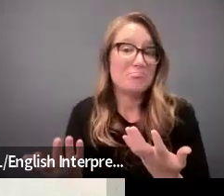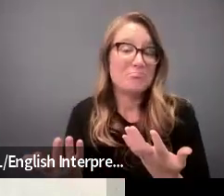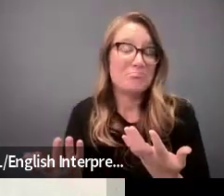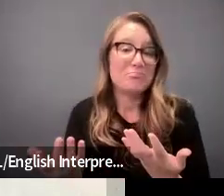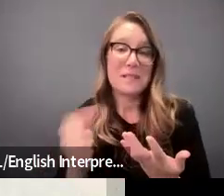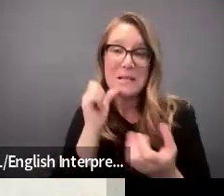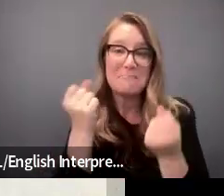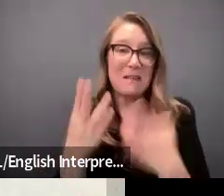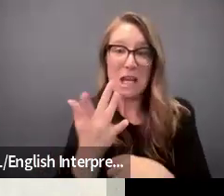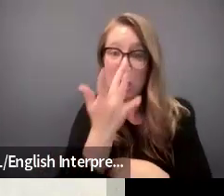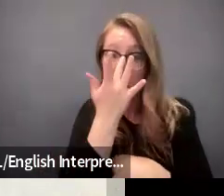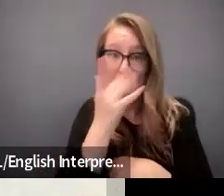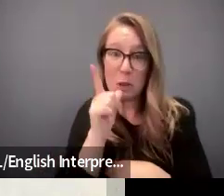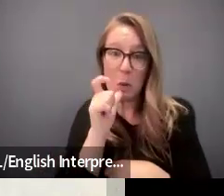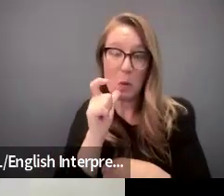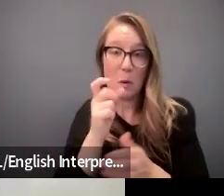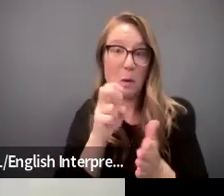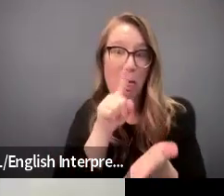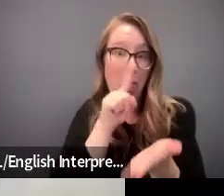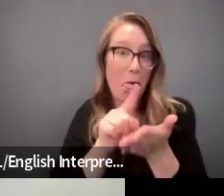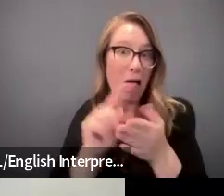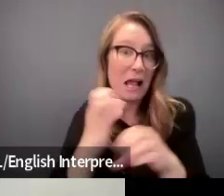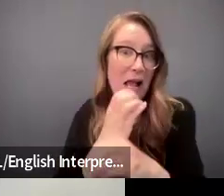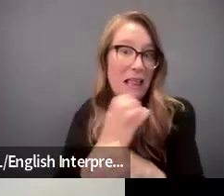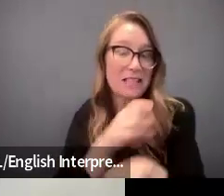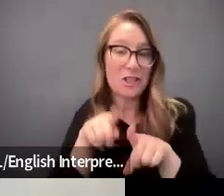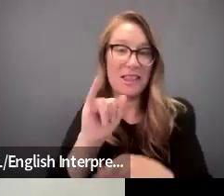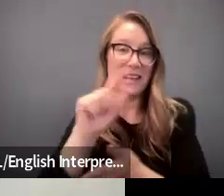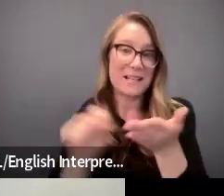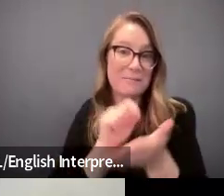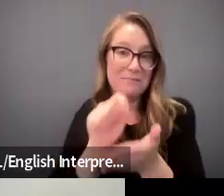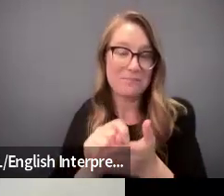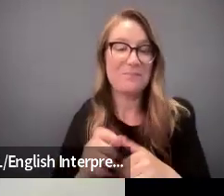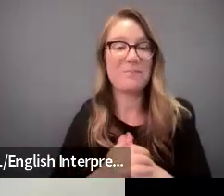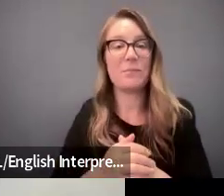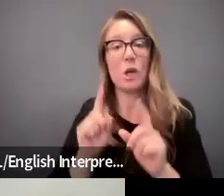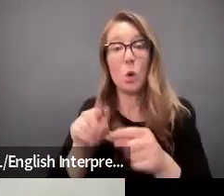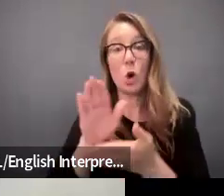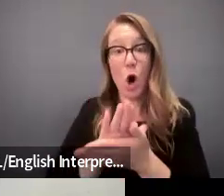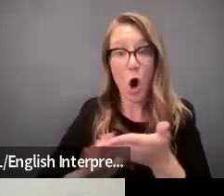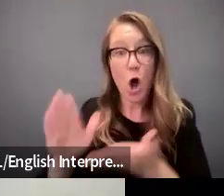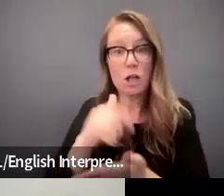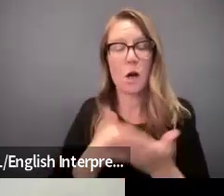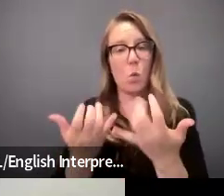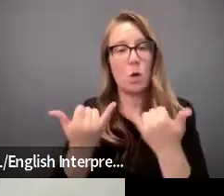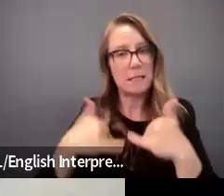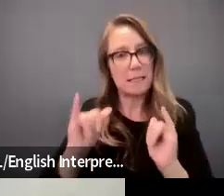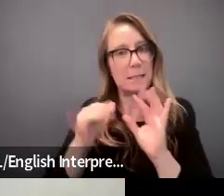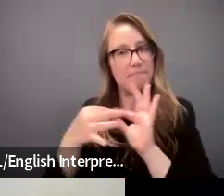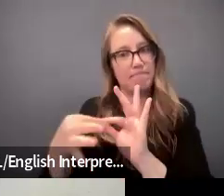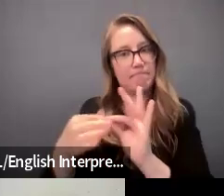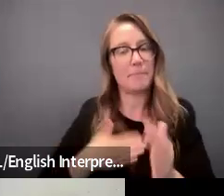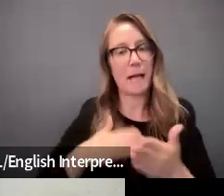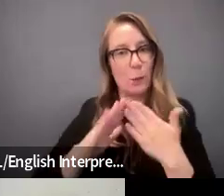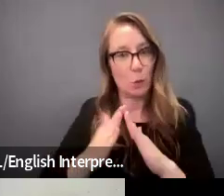weren't very many nerds that liked calculus at that during that time. And then going to college and wanting to still stay connected